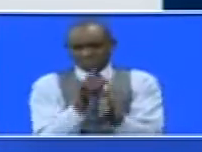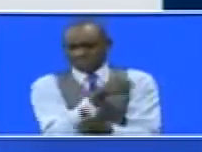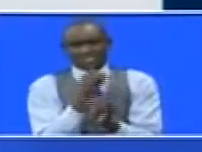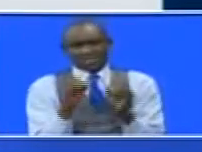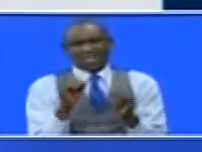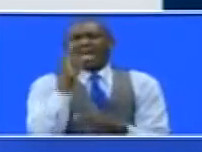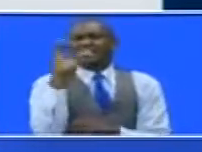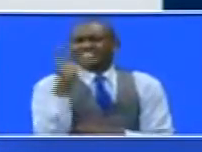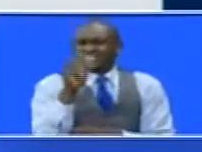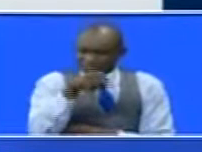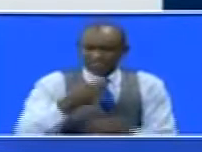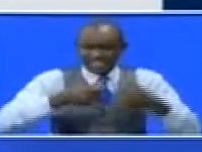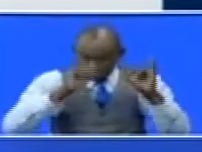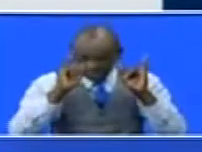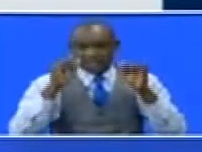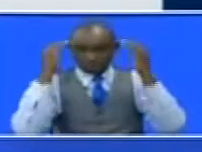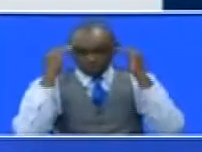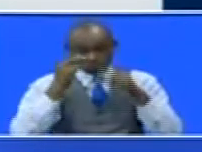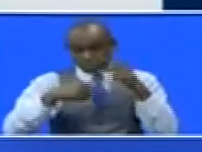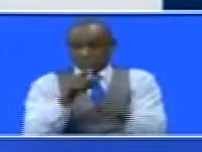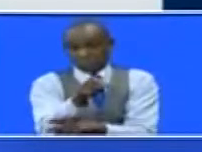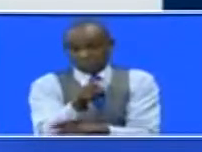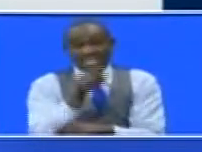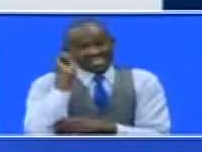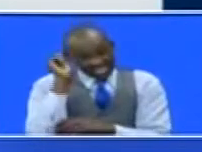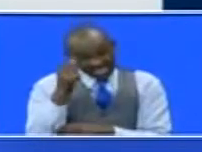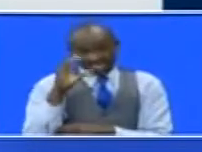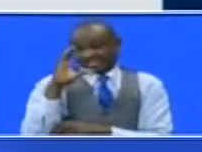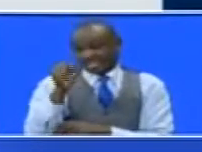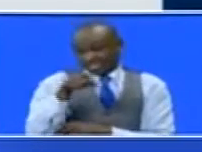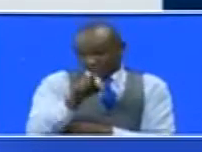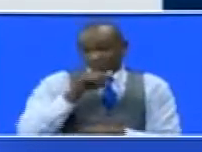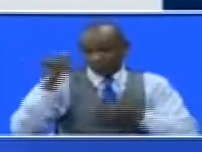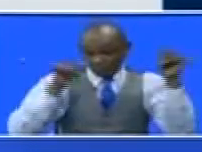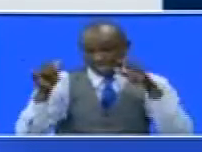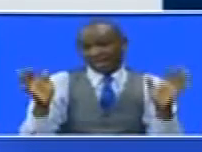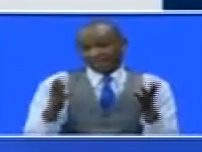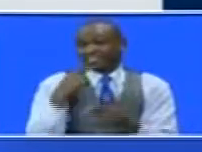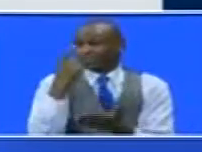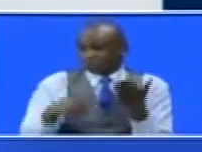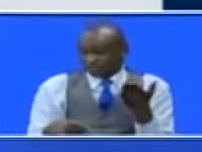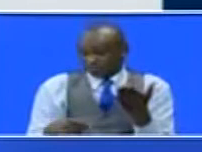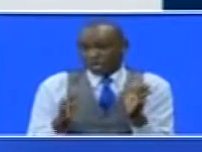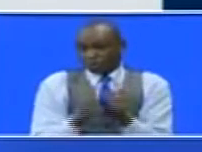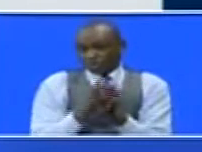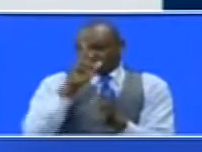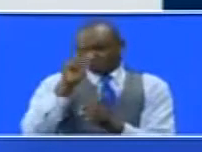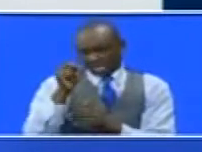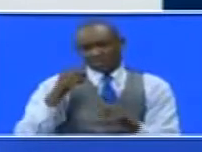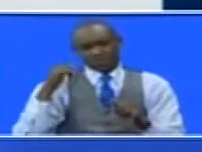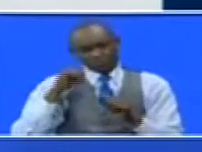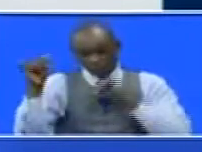fact the ICC is an independent judicial process. Kenyan Cabinet Secretary for Foreign Affairs Amina Mohammed and UK Foreign